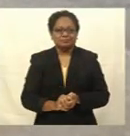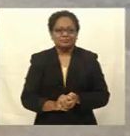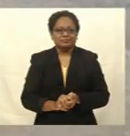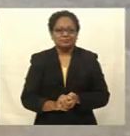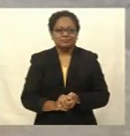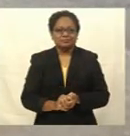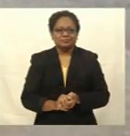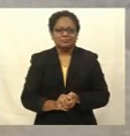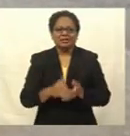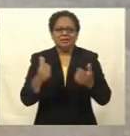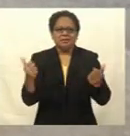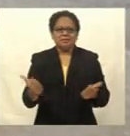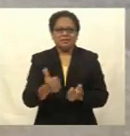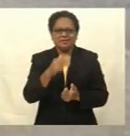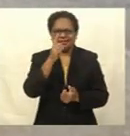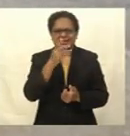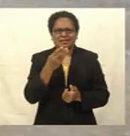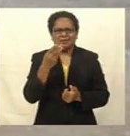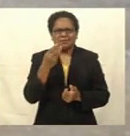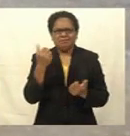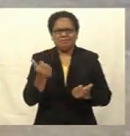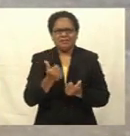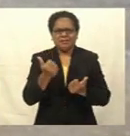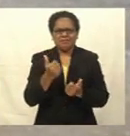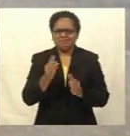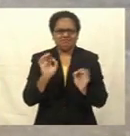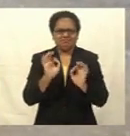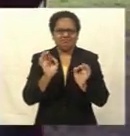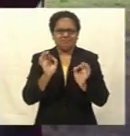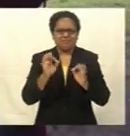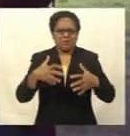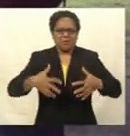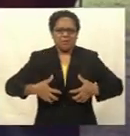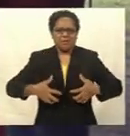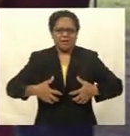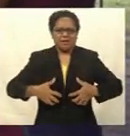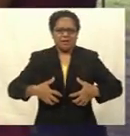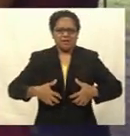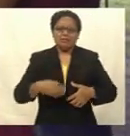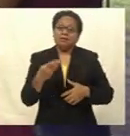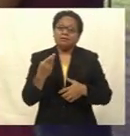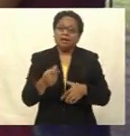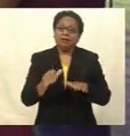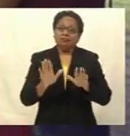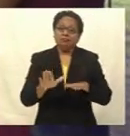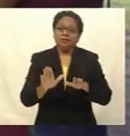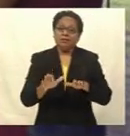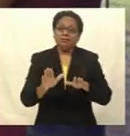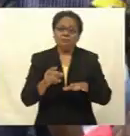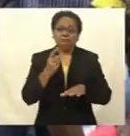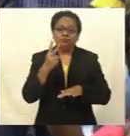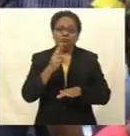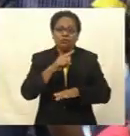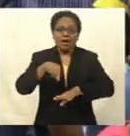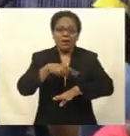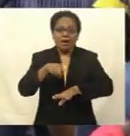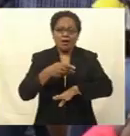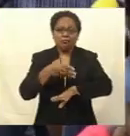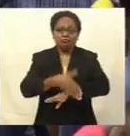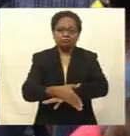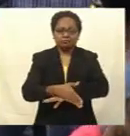weren't too bothered with the long lines at Prince Charles Park here today, with some even waiting for more than 2 hours. What